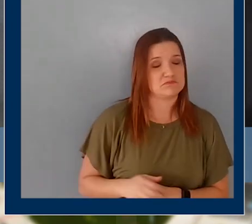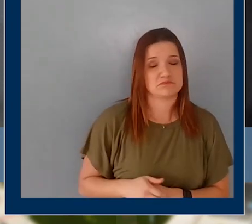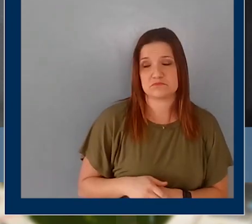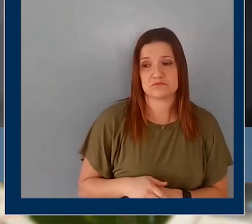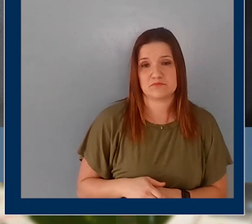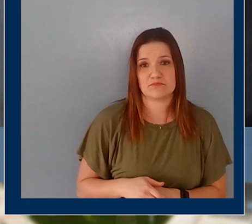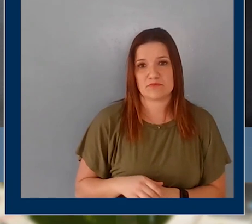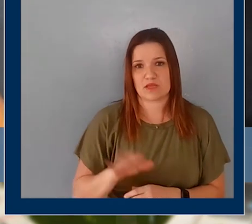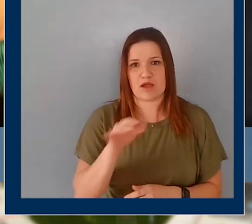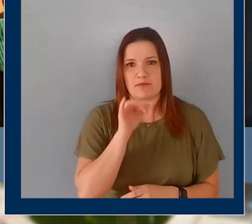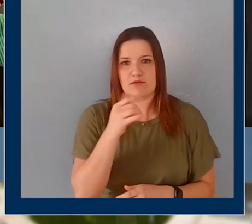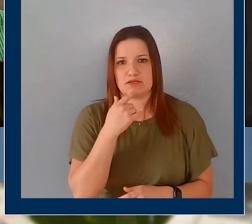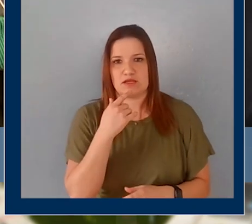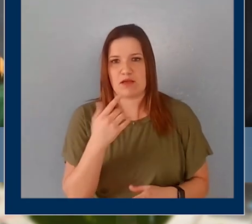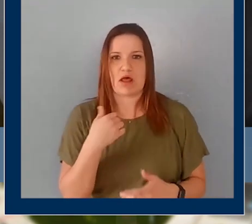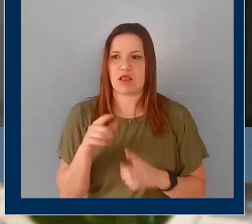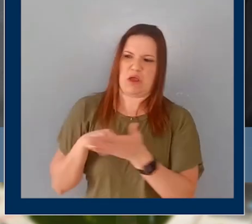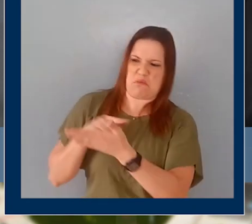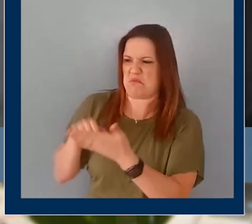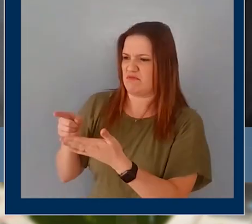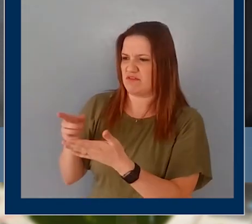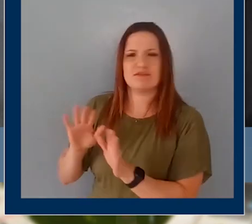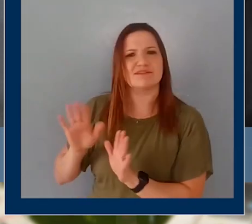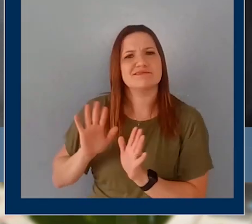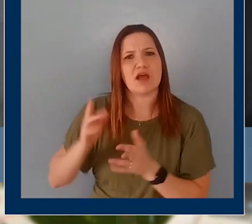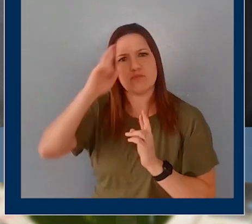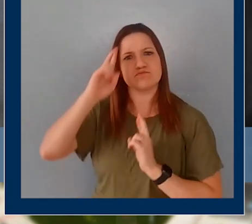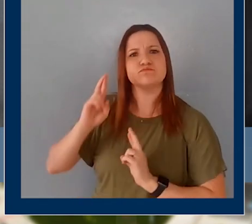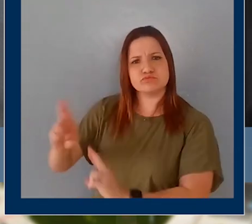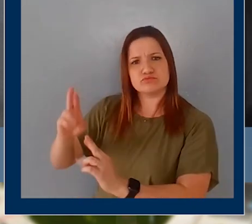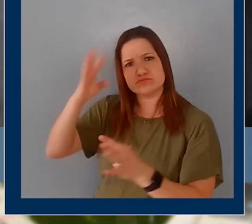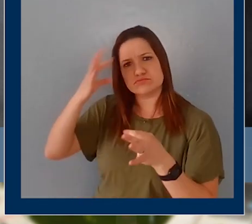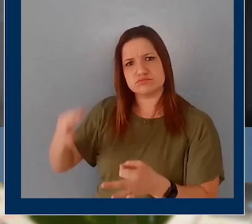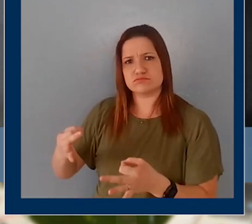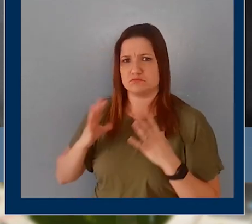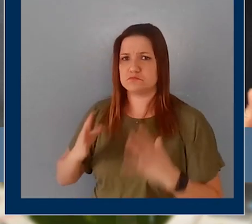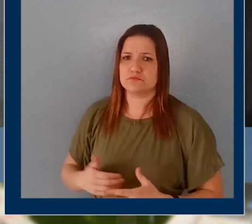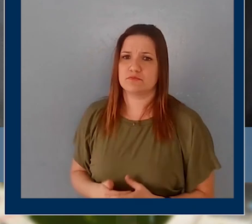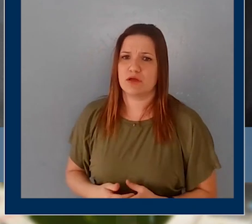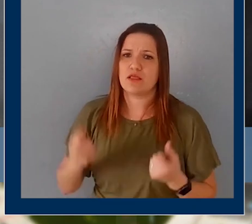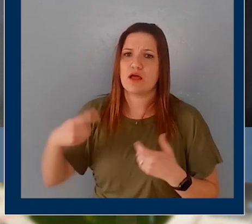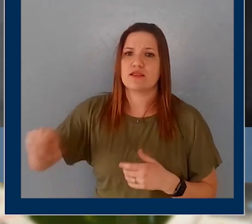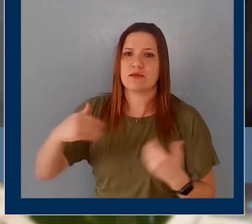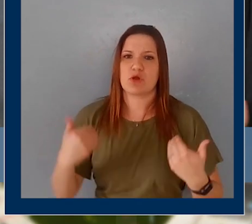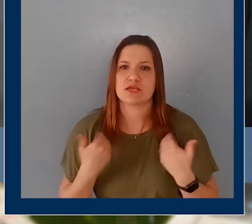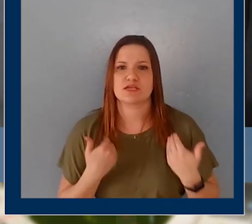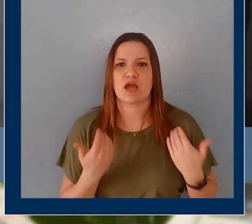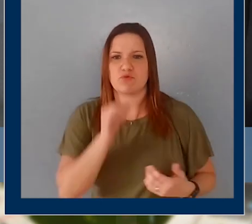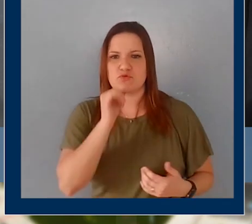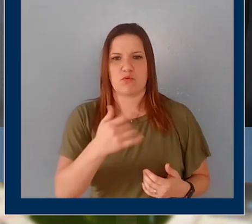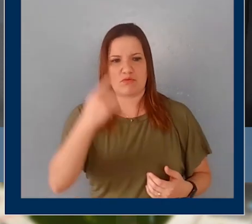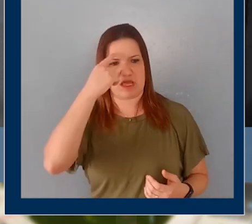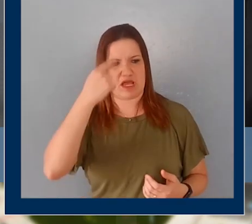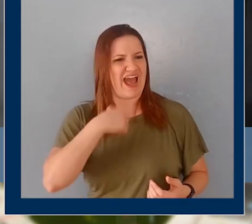about 35% of our employees that are choosing not to receive the vaccine. And I don't mean, I'm not